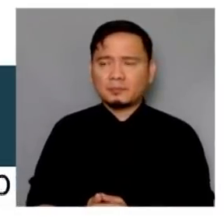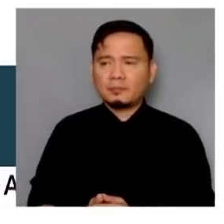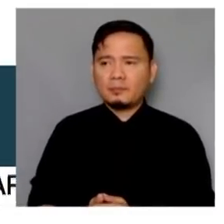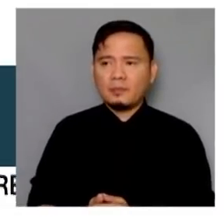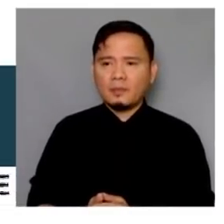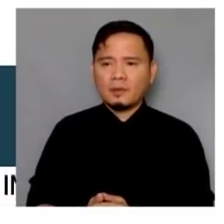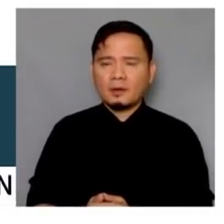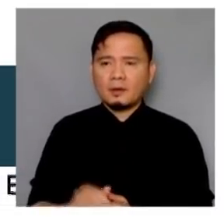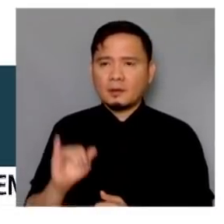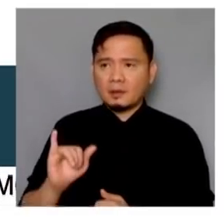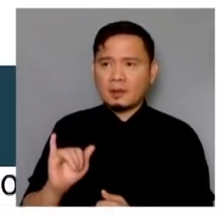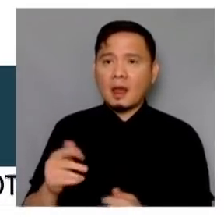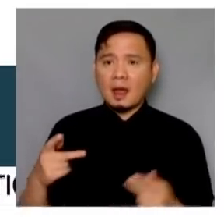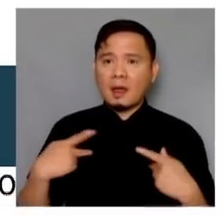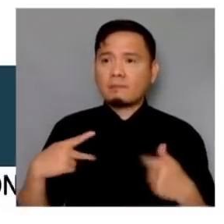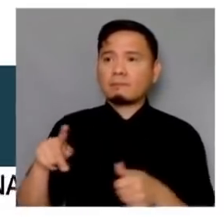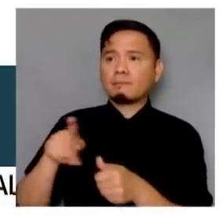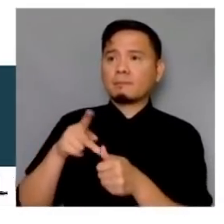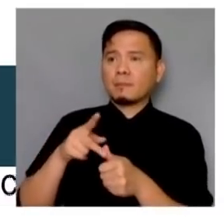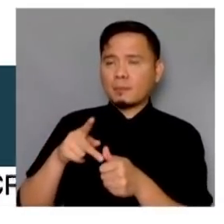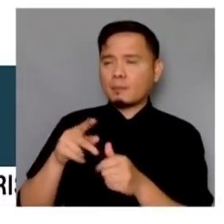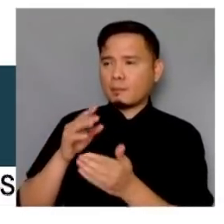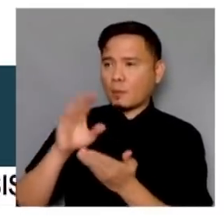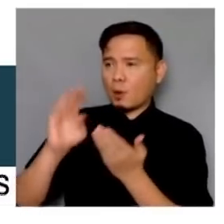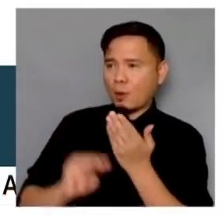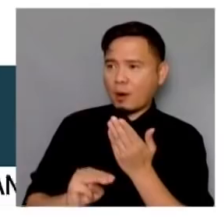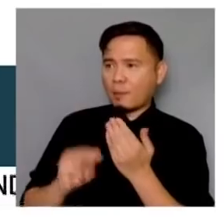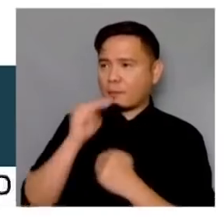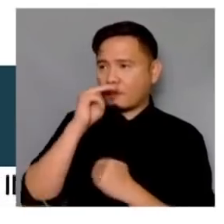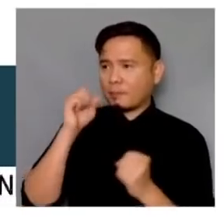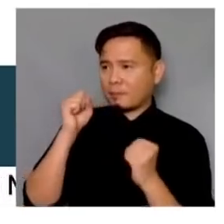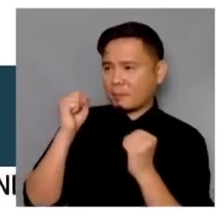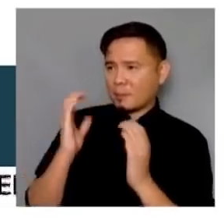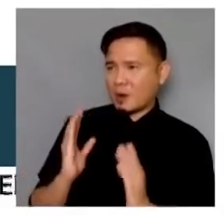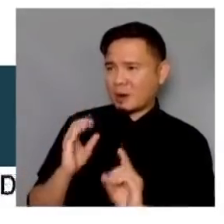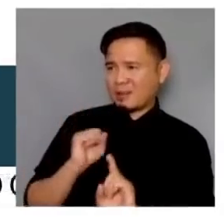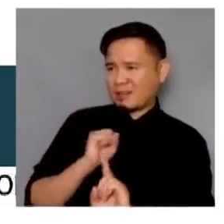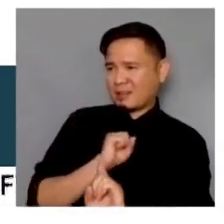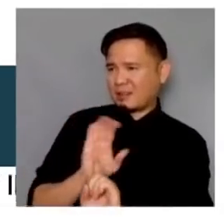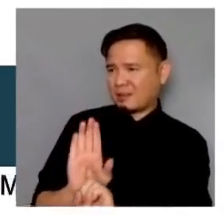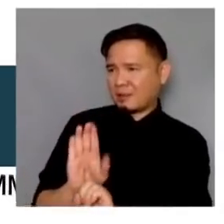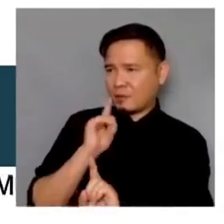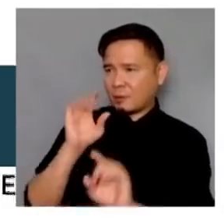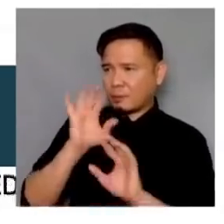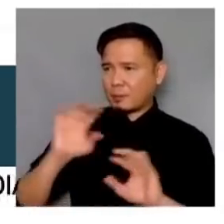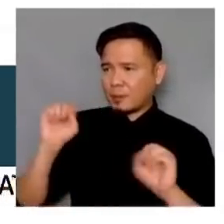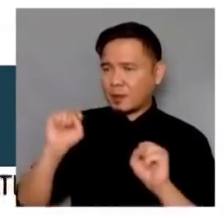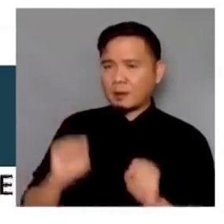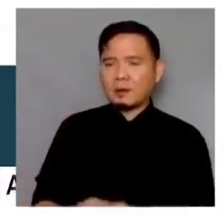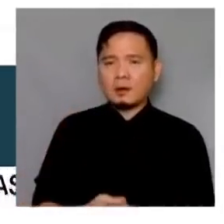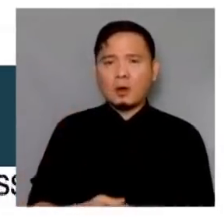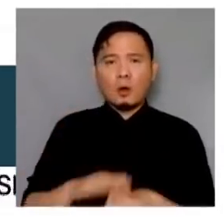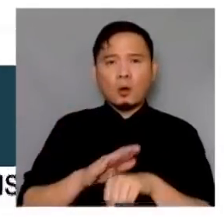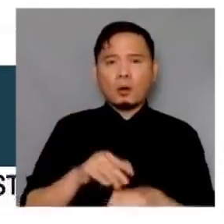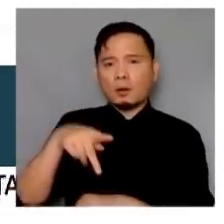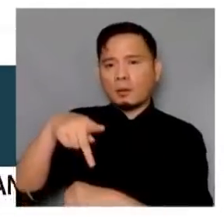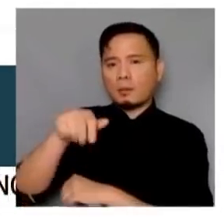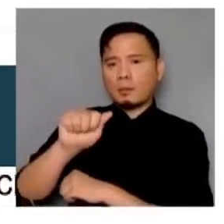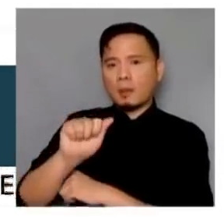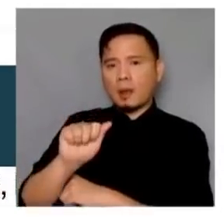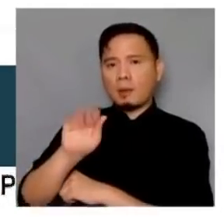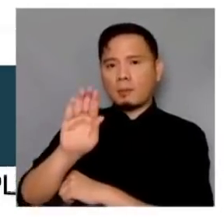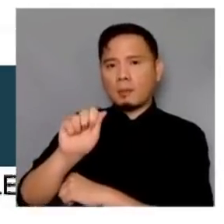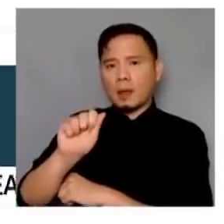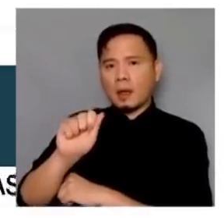That's the main program of government of Senator Manny Pacquiao for president. We call it the Pabahay Plus